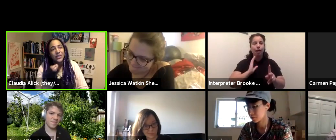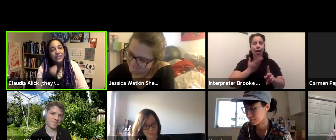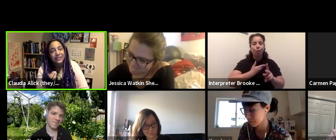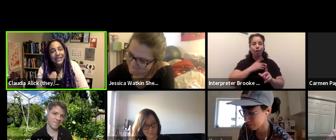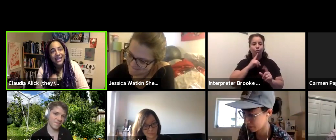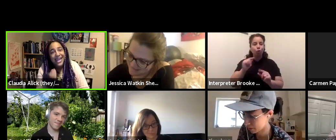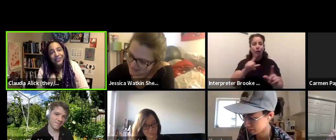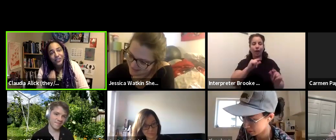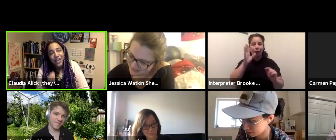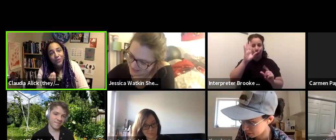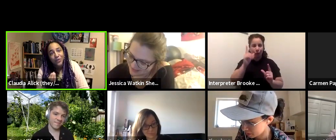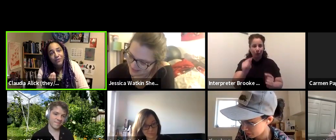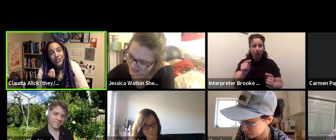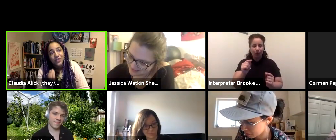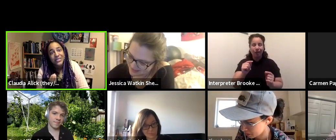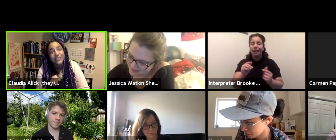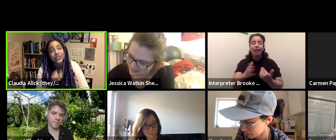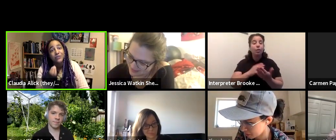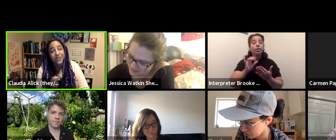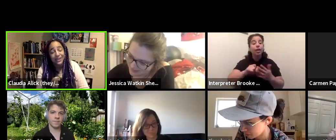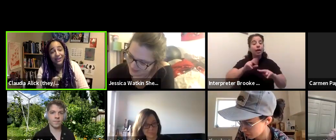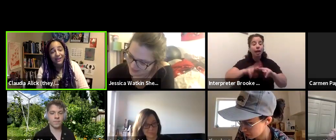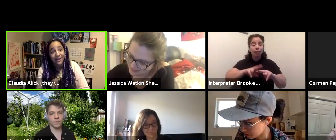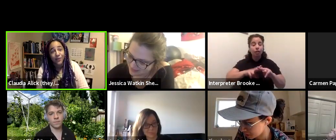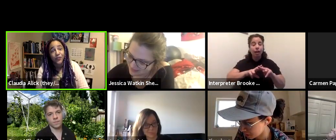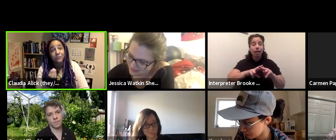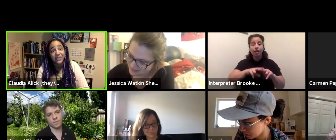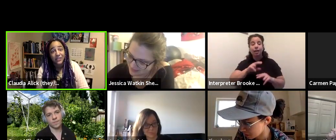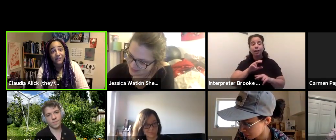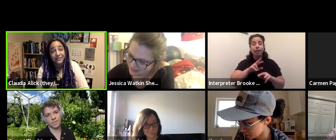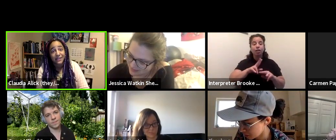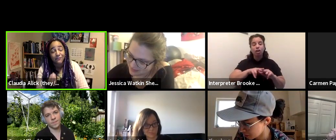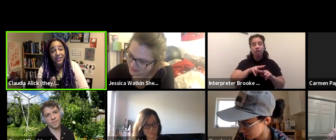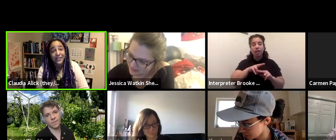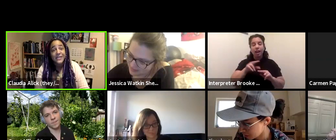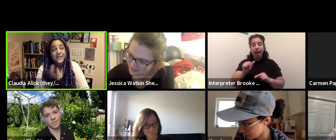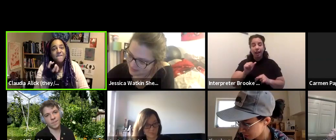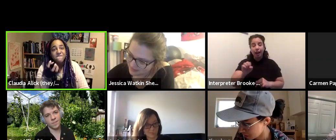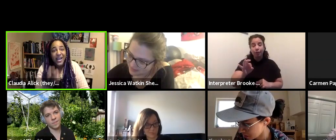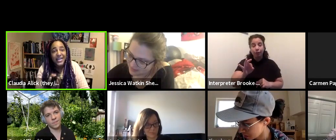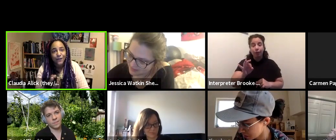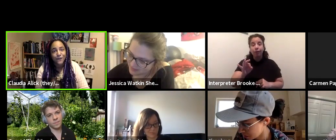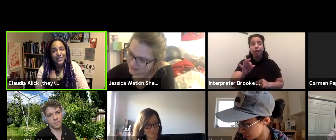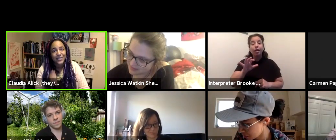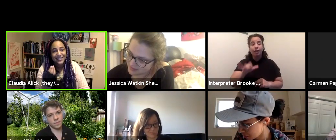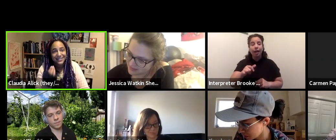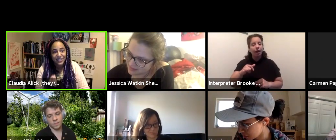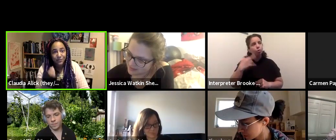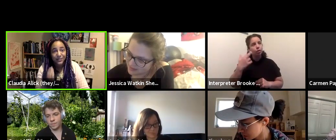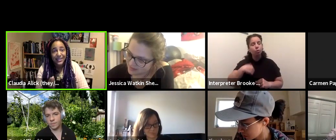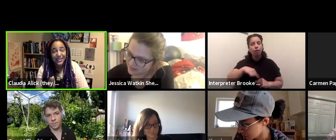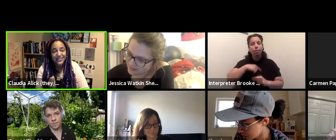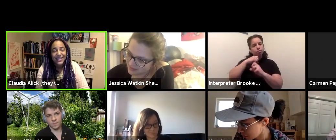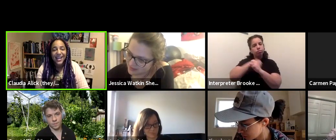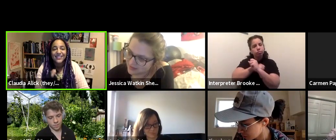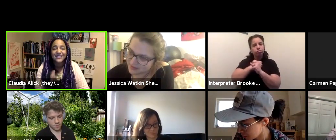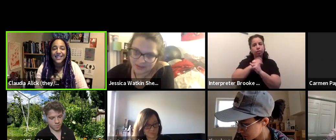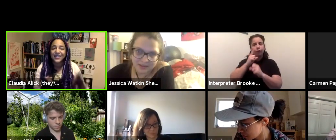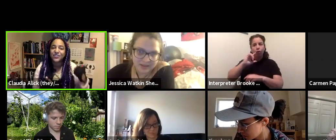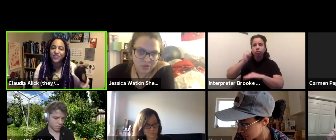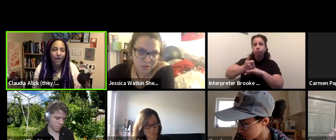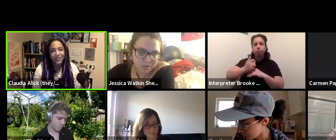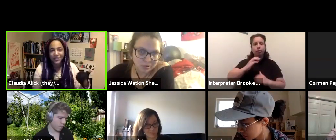it really, that hashtag we've been using it to communicate how so many of us have been fighting for these accessible needs, and